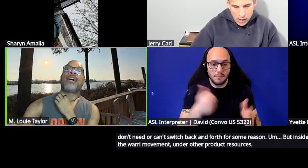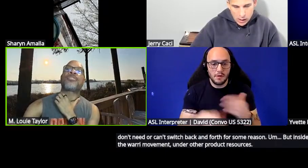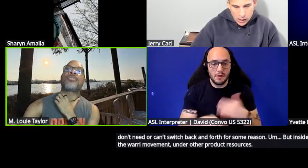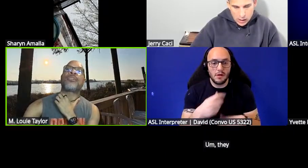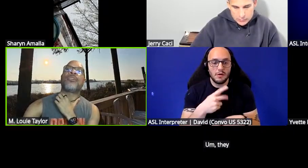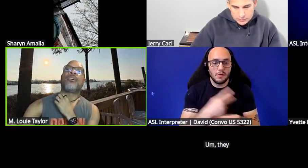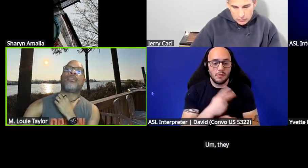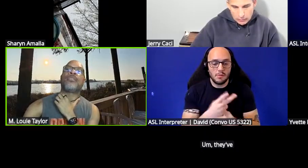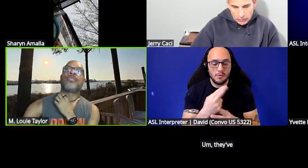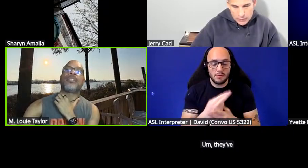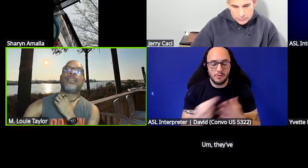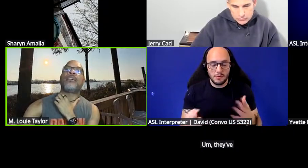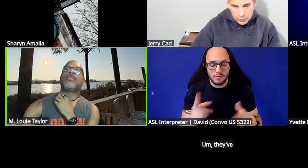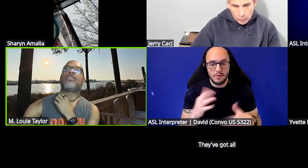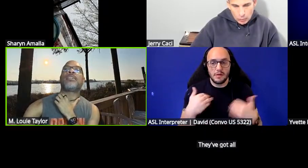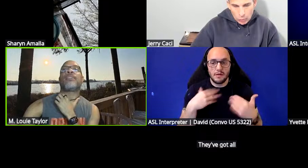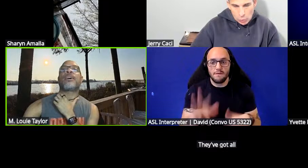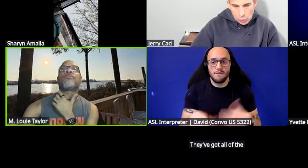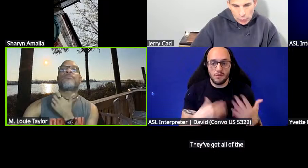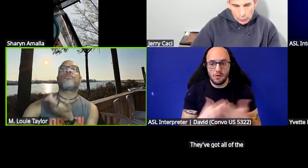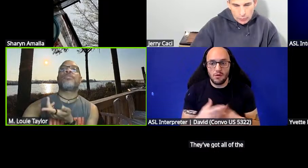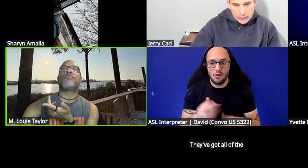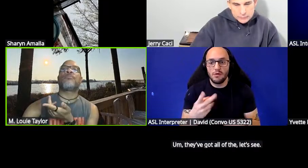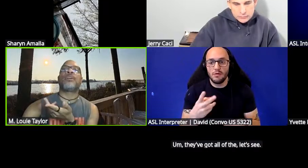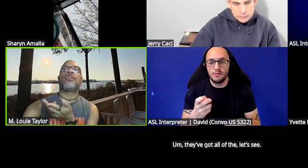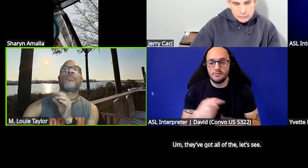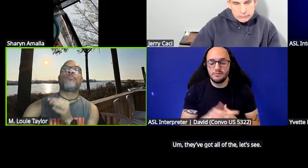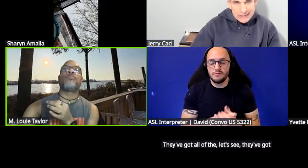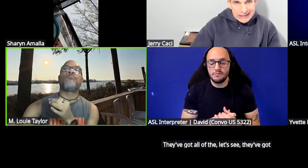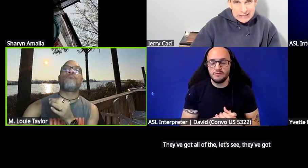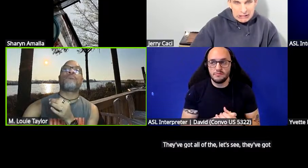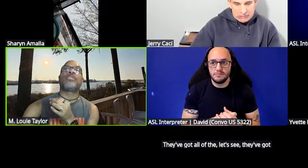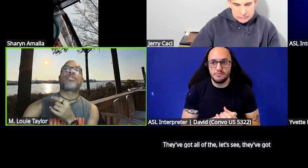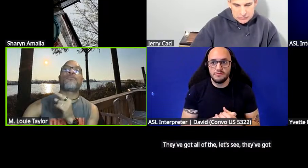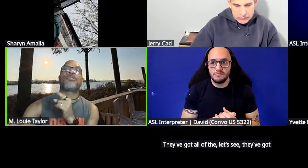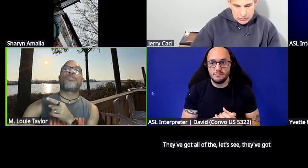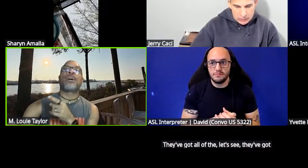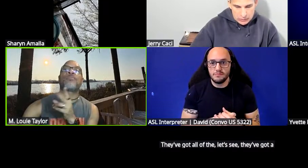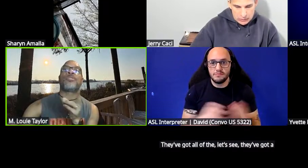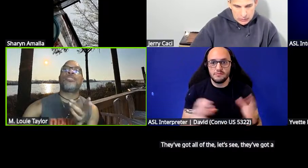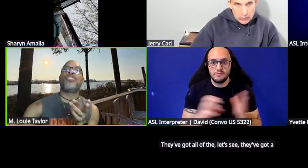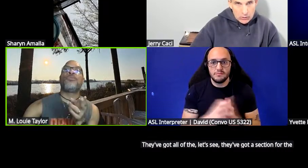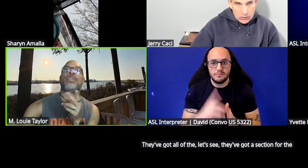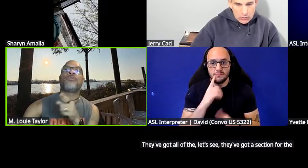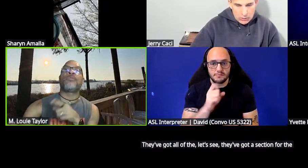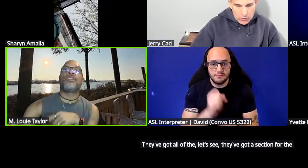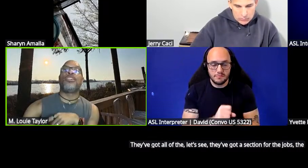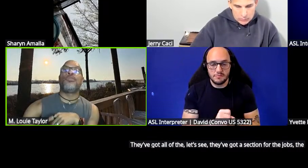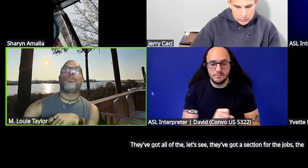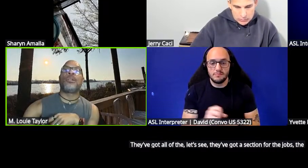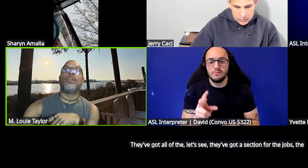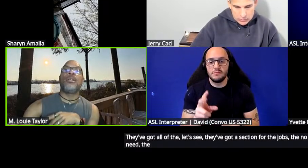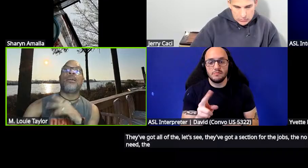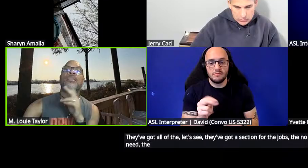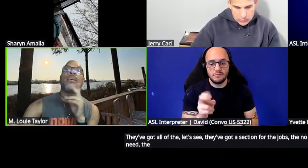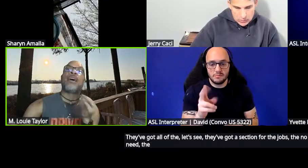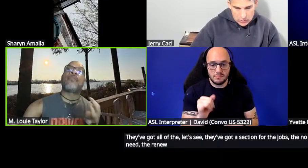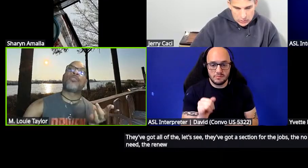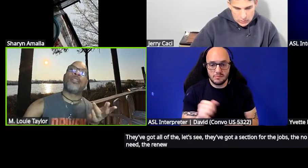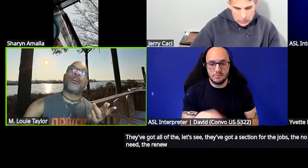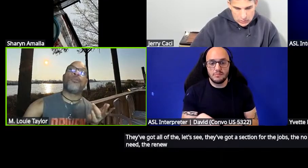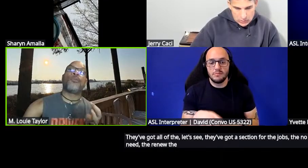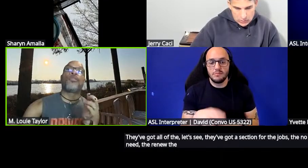they've got all of the, let's see, they've got a section for the drops, the Noni, the Renew,